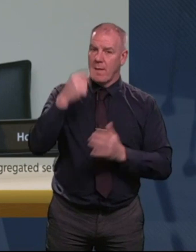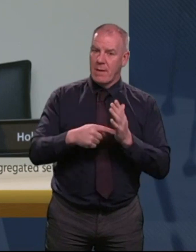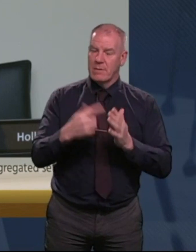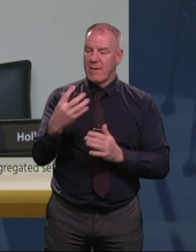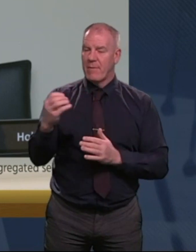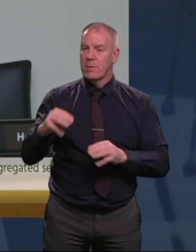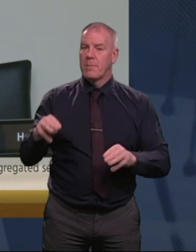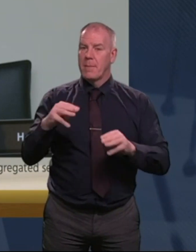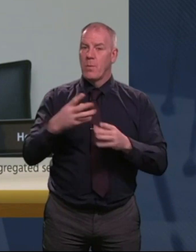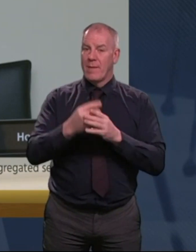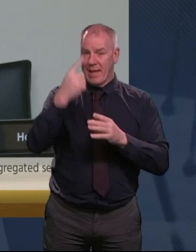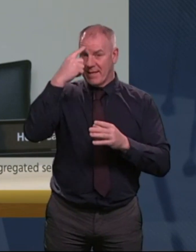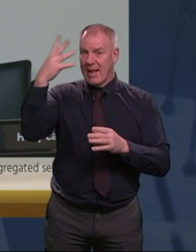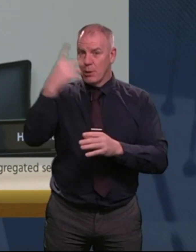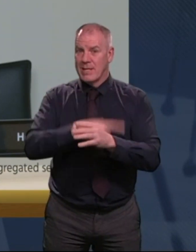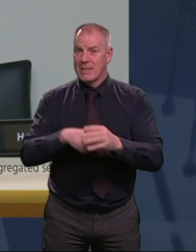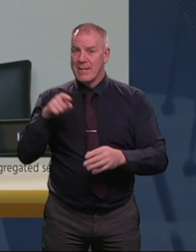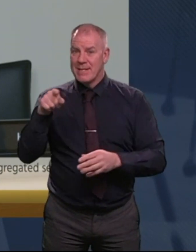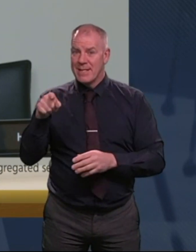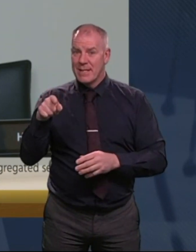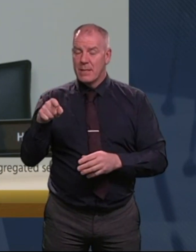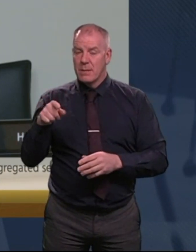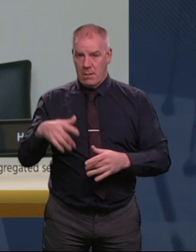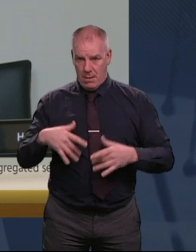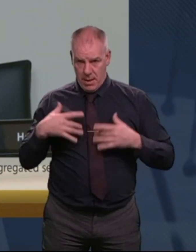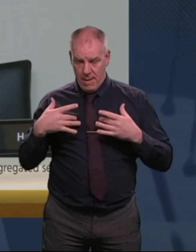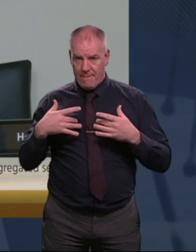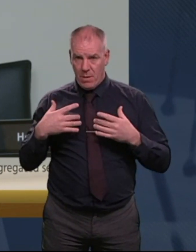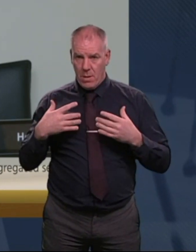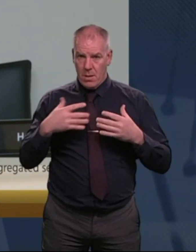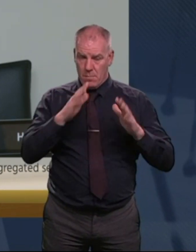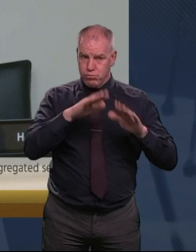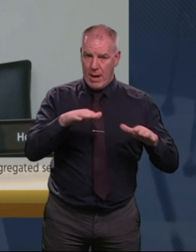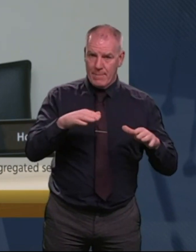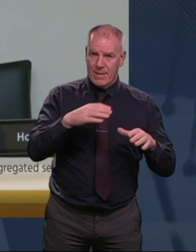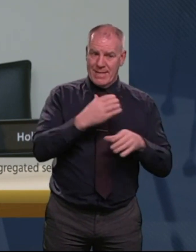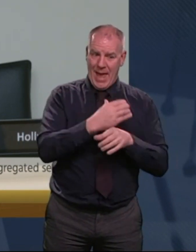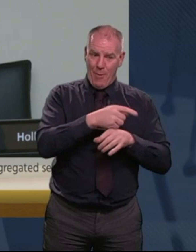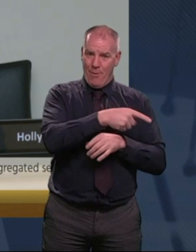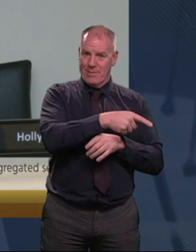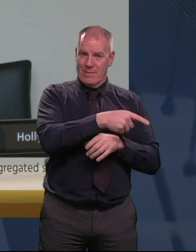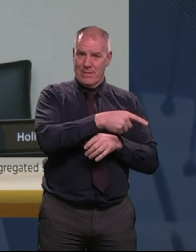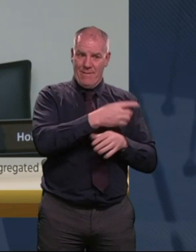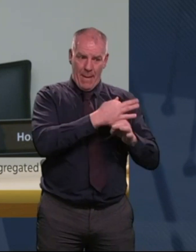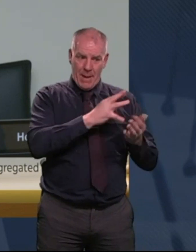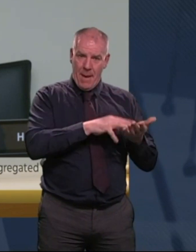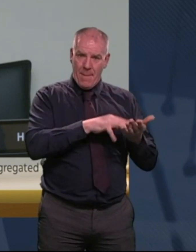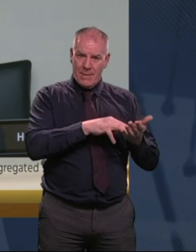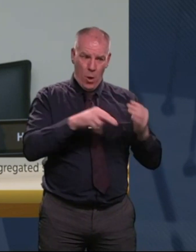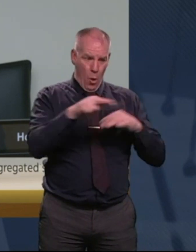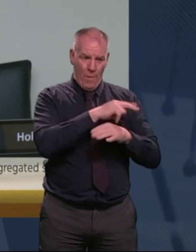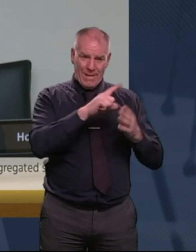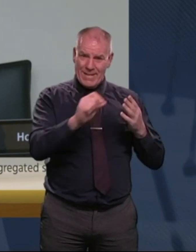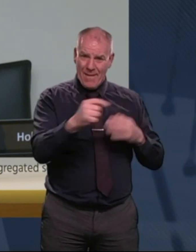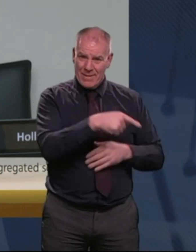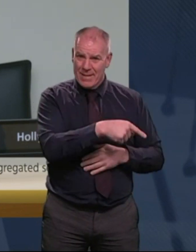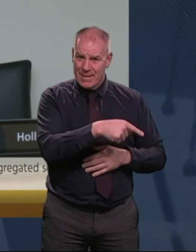1,500 people with intellectual disabilities living in, with primary carers who themselves are over 70 years of